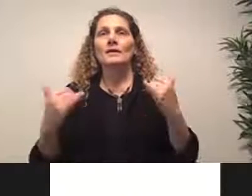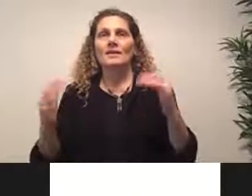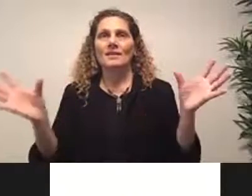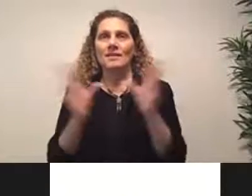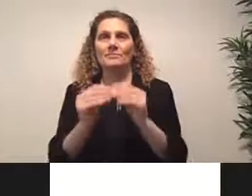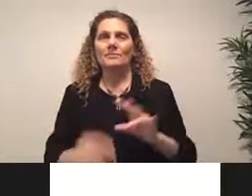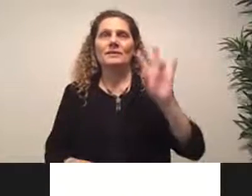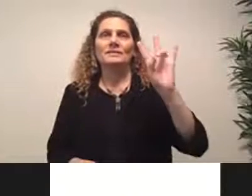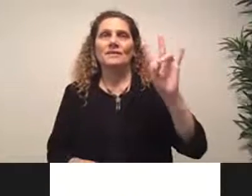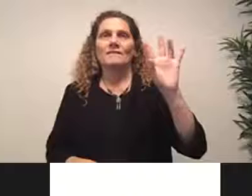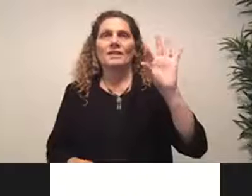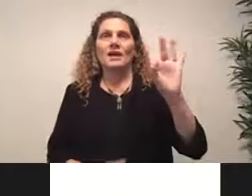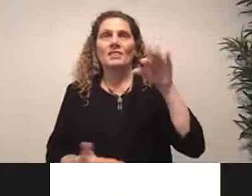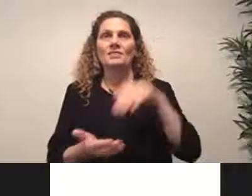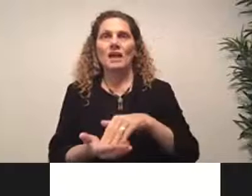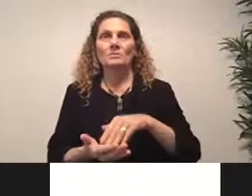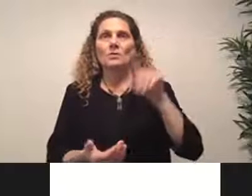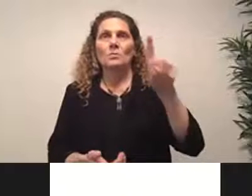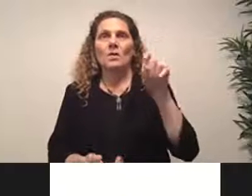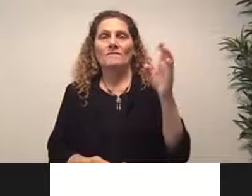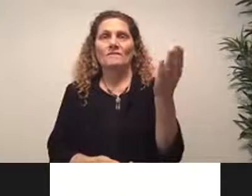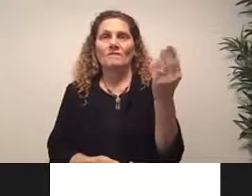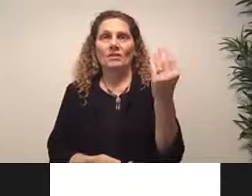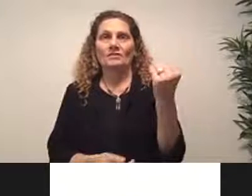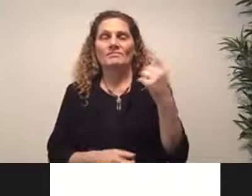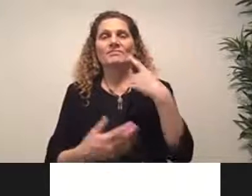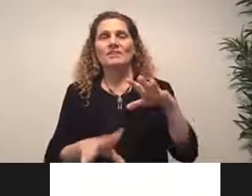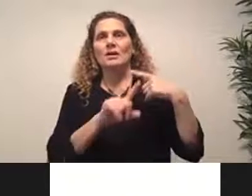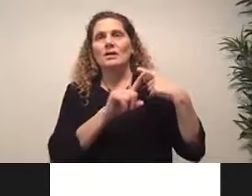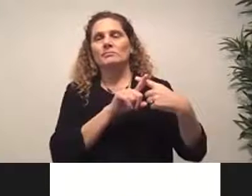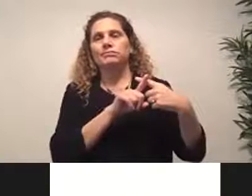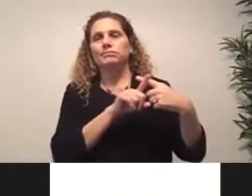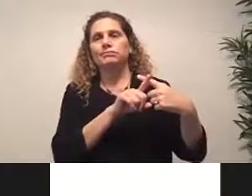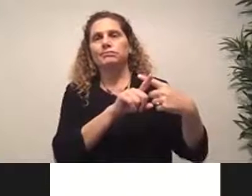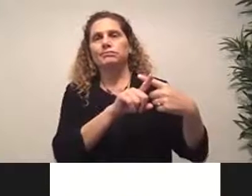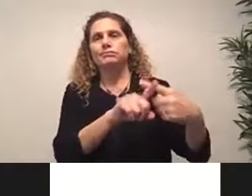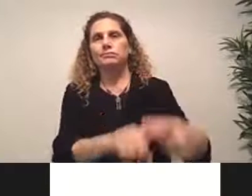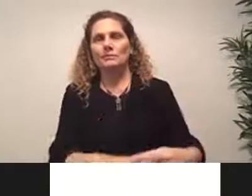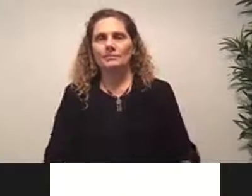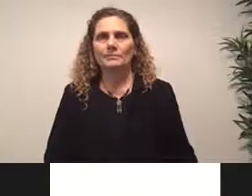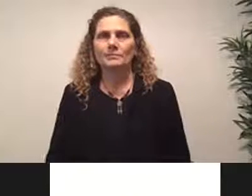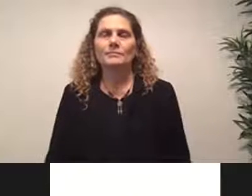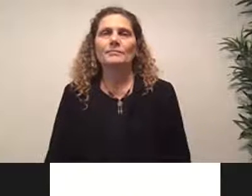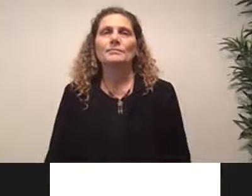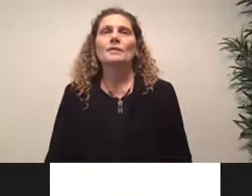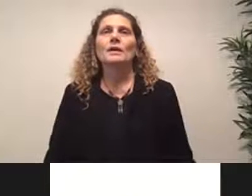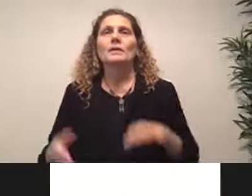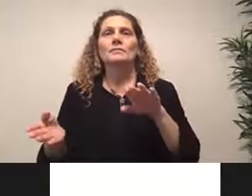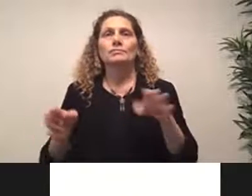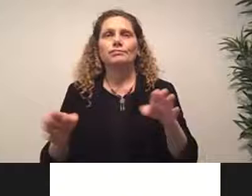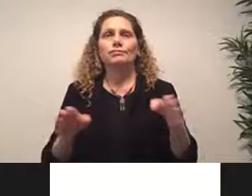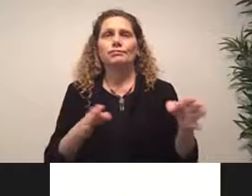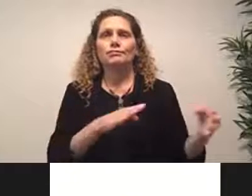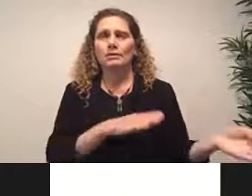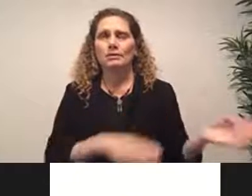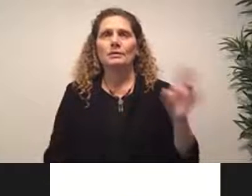79,114 confirmed cases of COVID-19 in our community and 799 individuals who have died in our county.